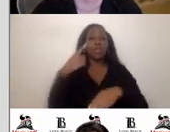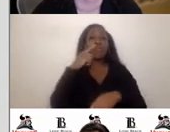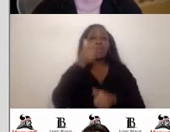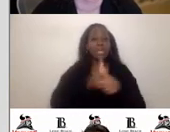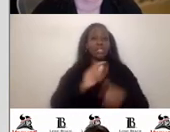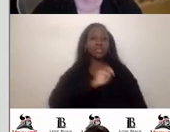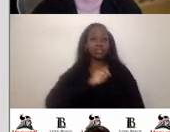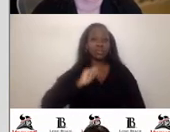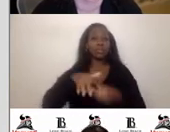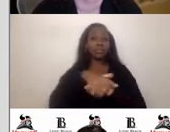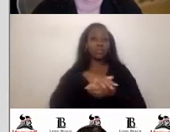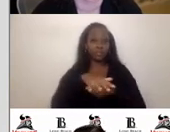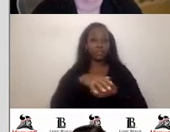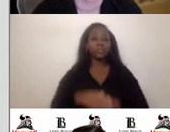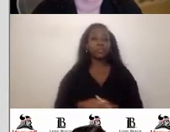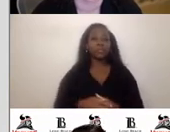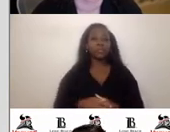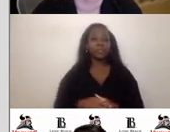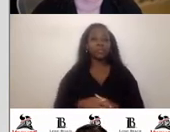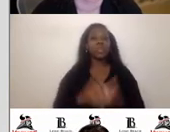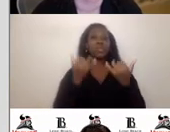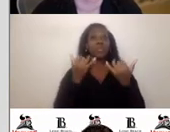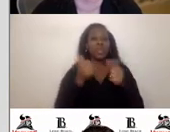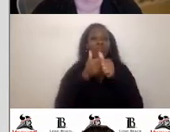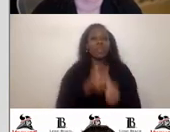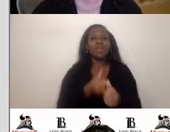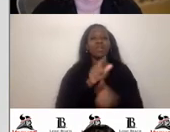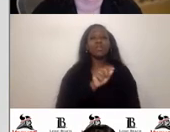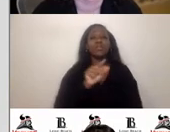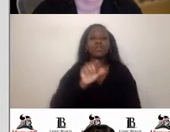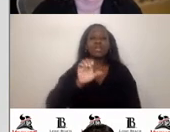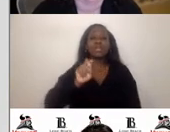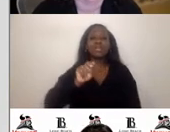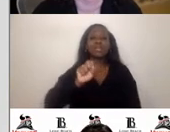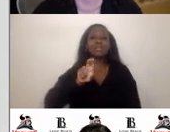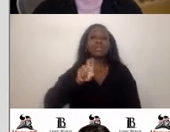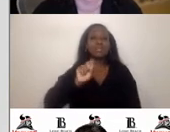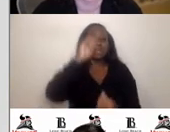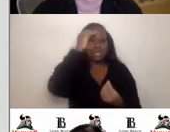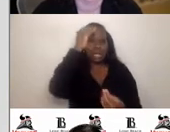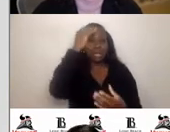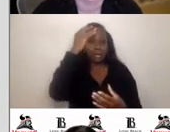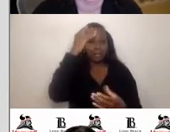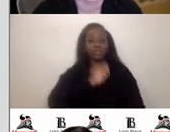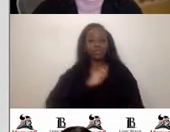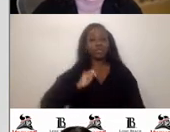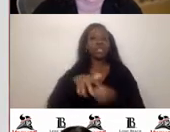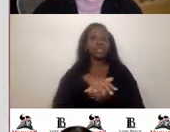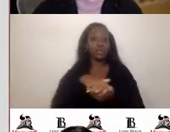is reviewing the 2020 census data and the trustee areas. Next slide, please.